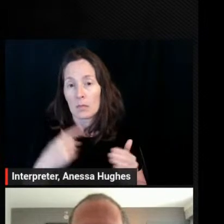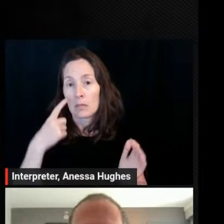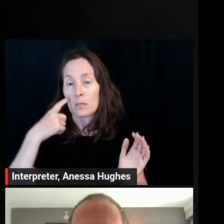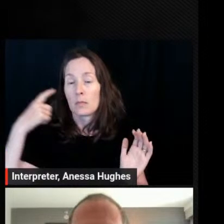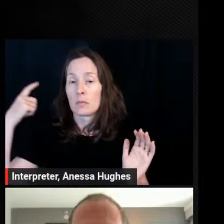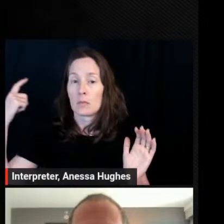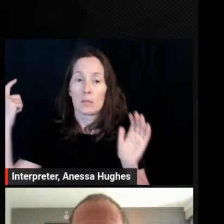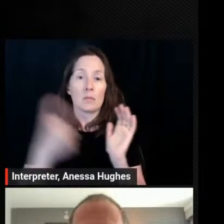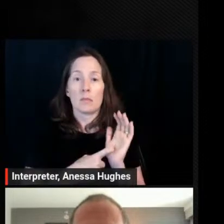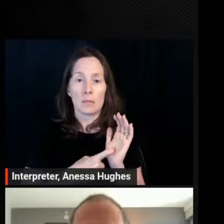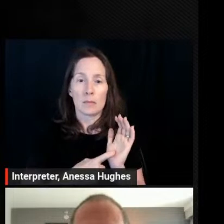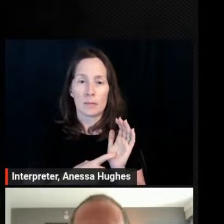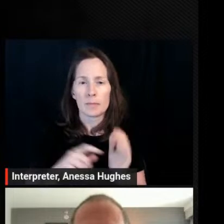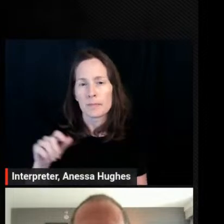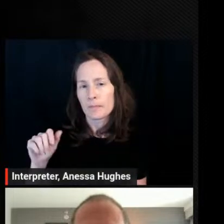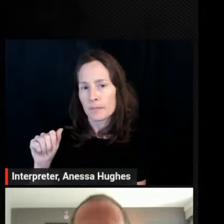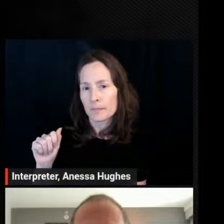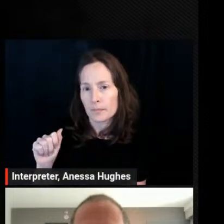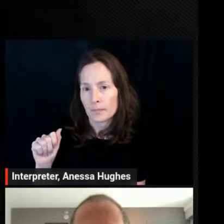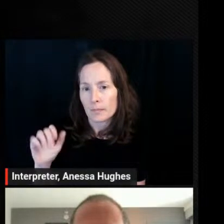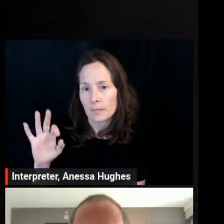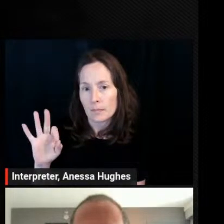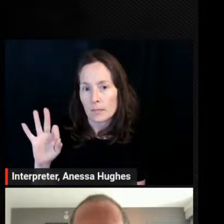Afflicted parents.